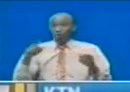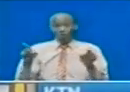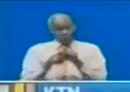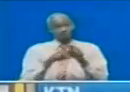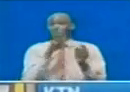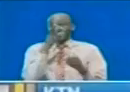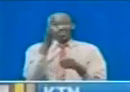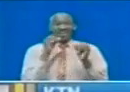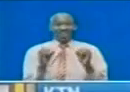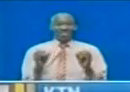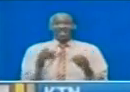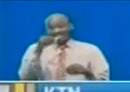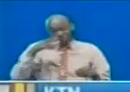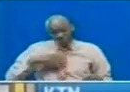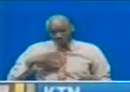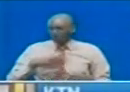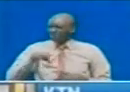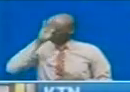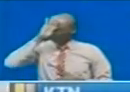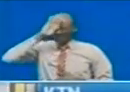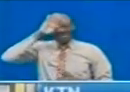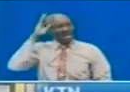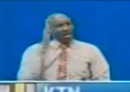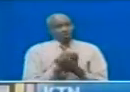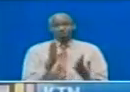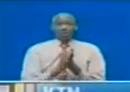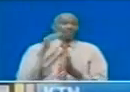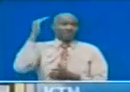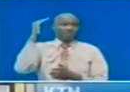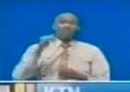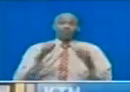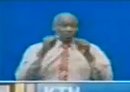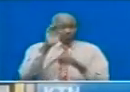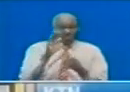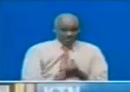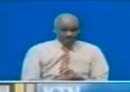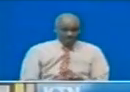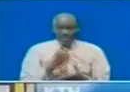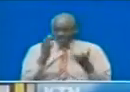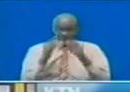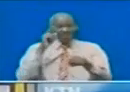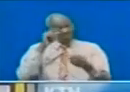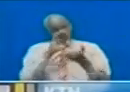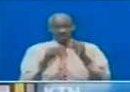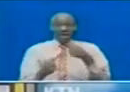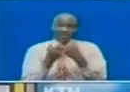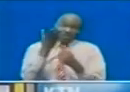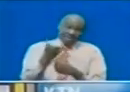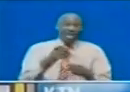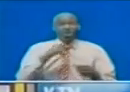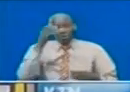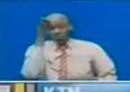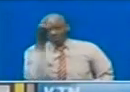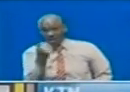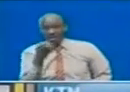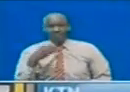here. The officers are disappointed with their authorities. But once maybe something has come up, they just rush to that place and then make